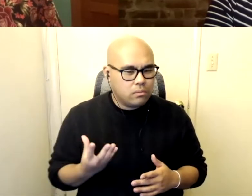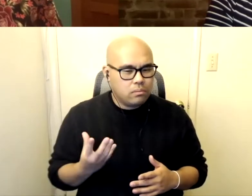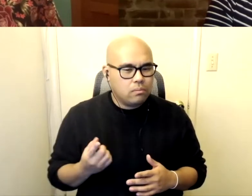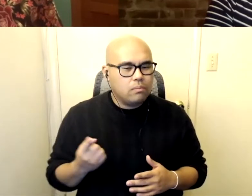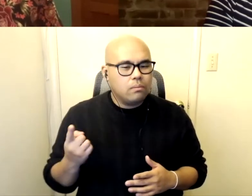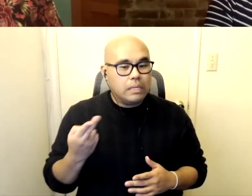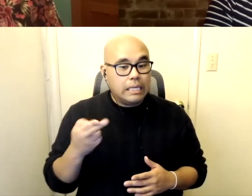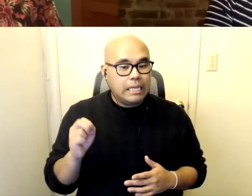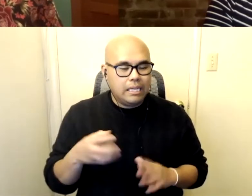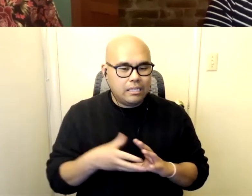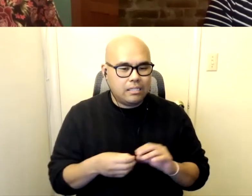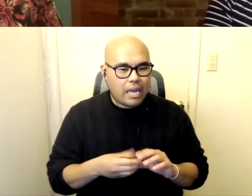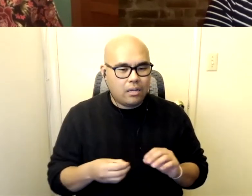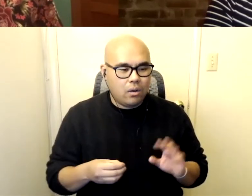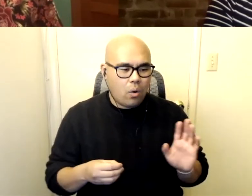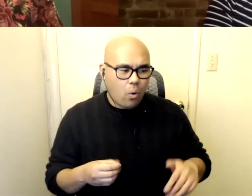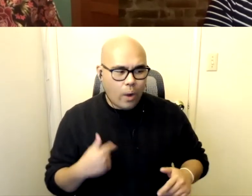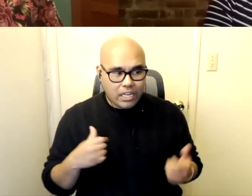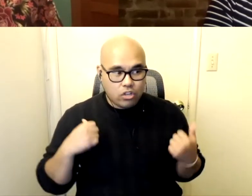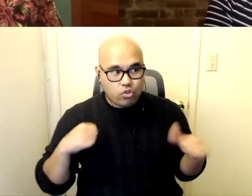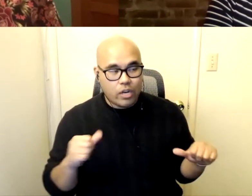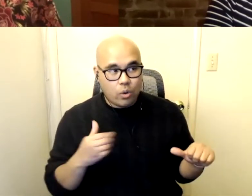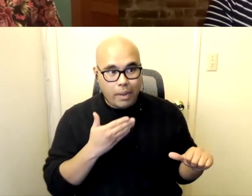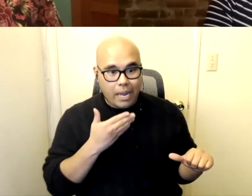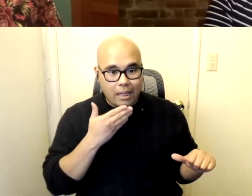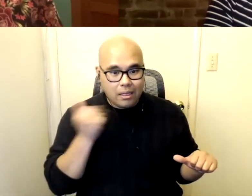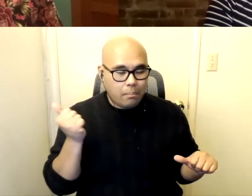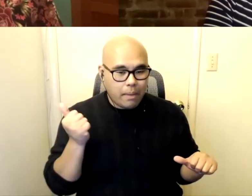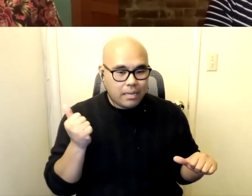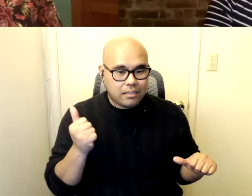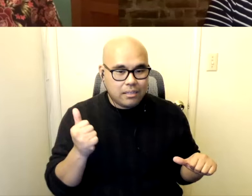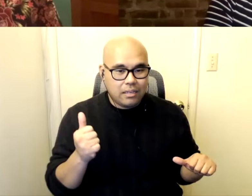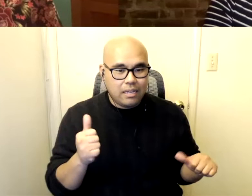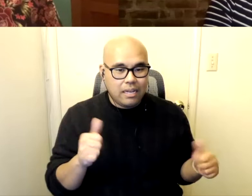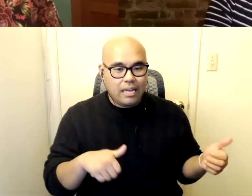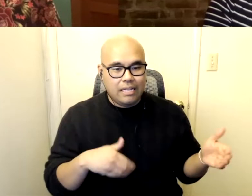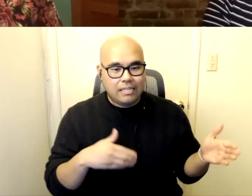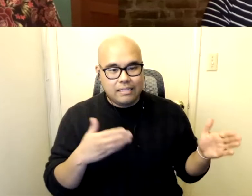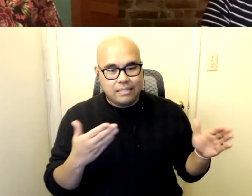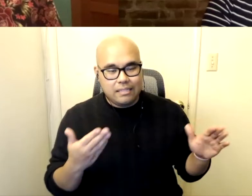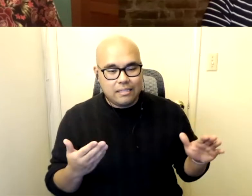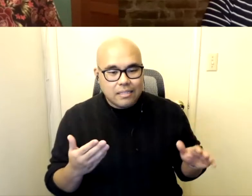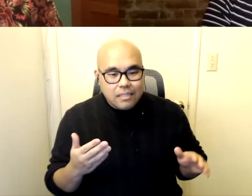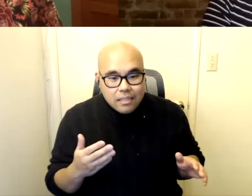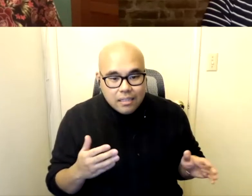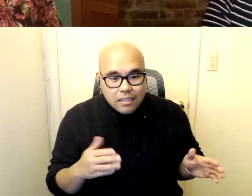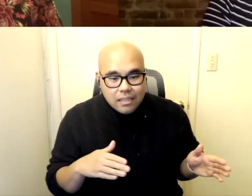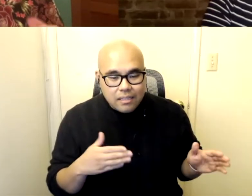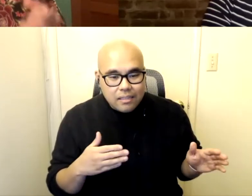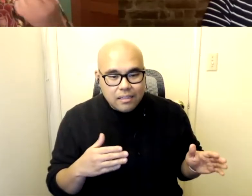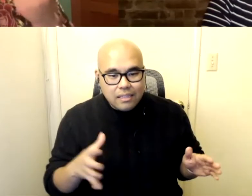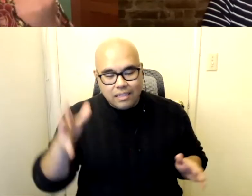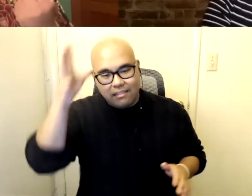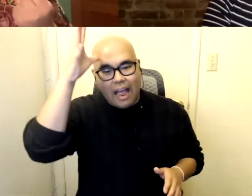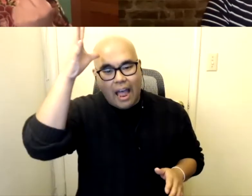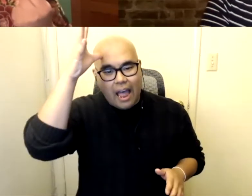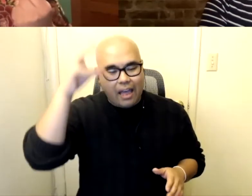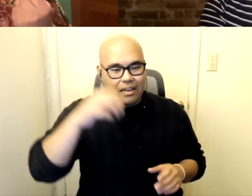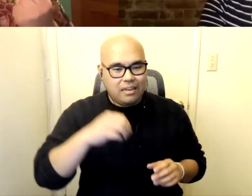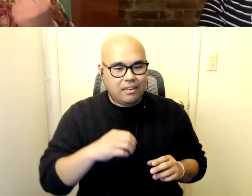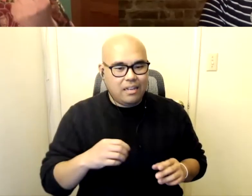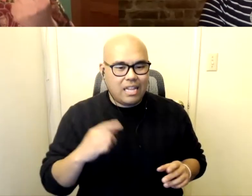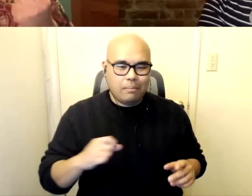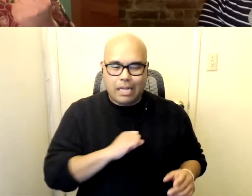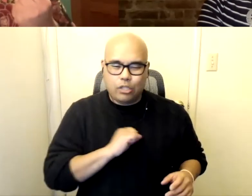said, I try to be the best dad humanly possible. I try to be like above the perfect dad, like, and be super